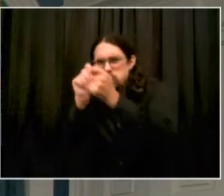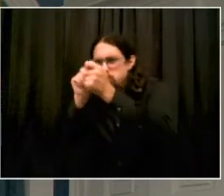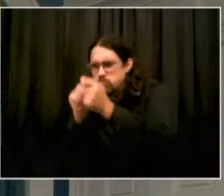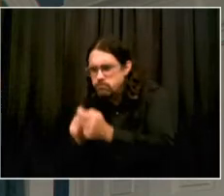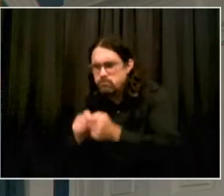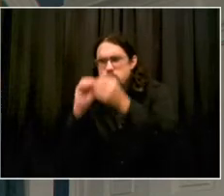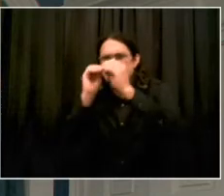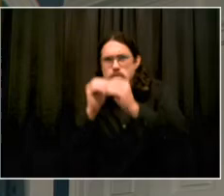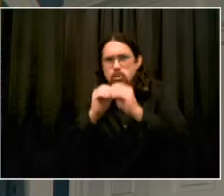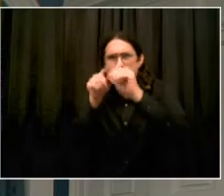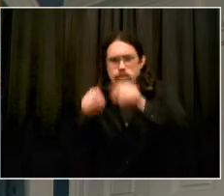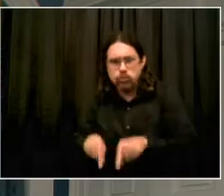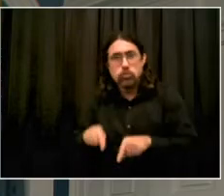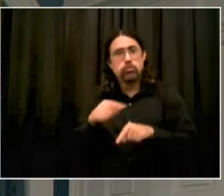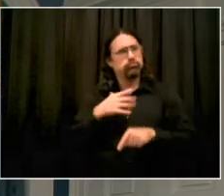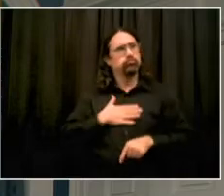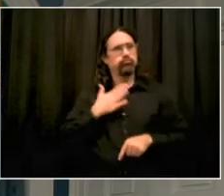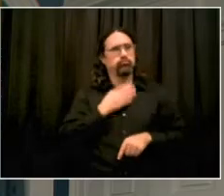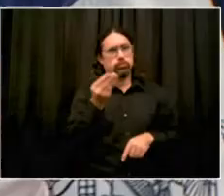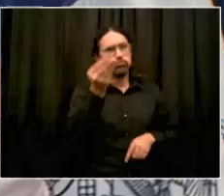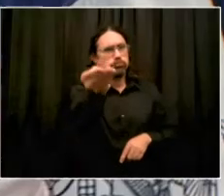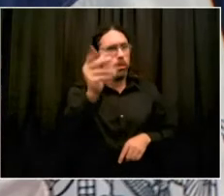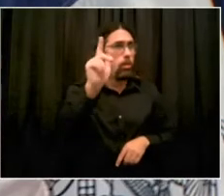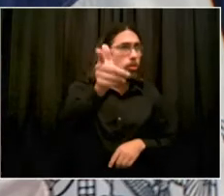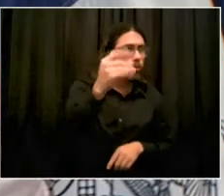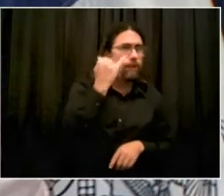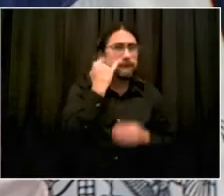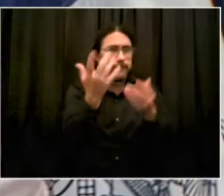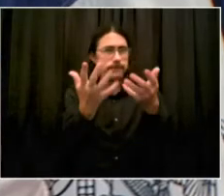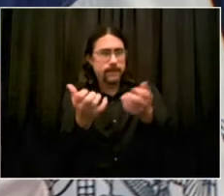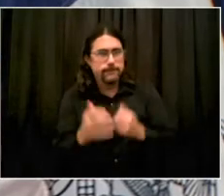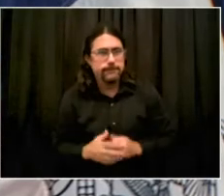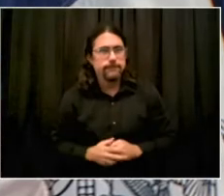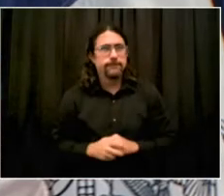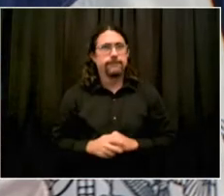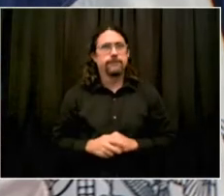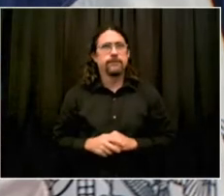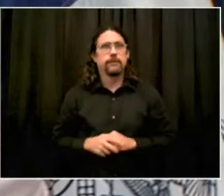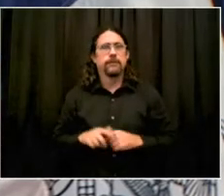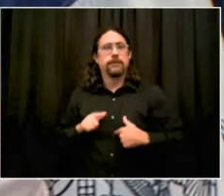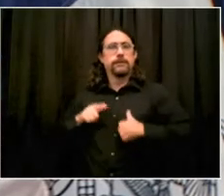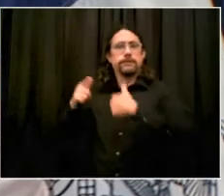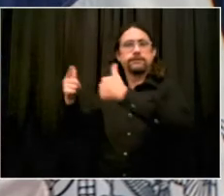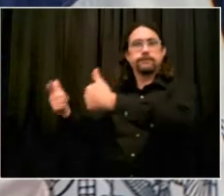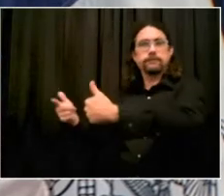up on the other part of that question. So, for example, on the call we were just on,